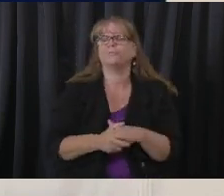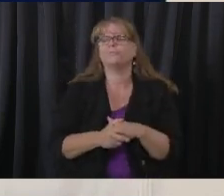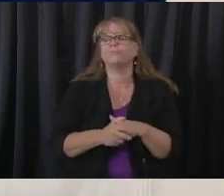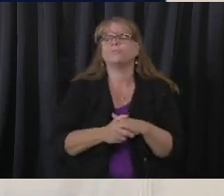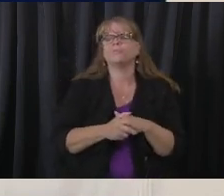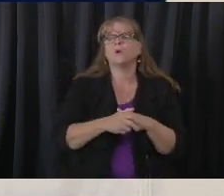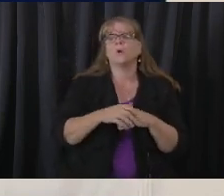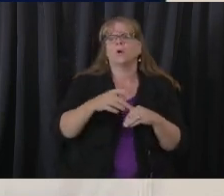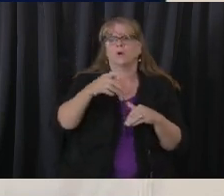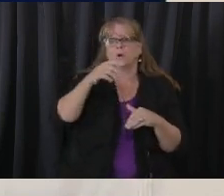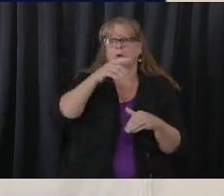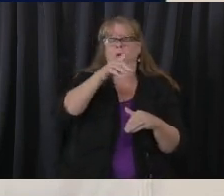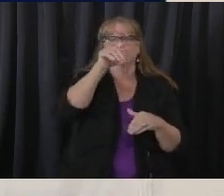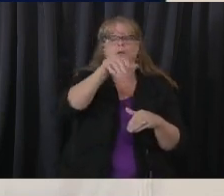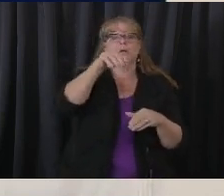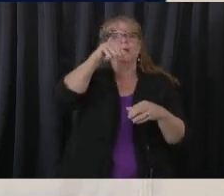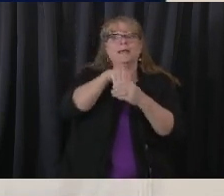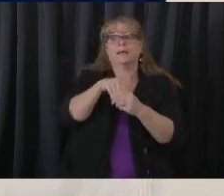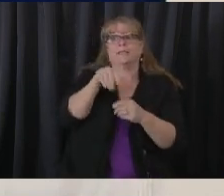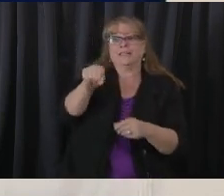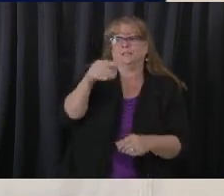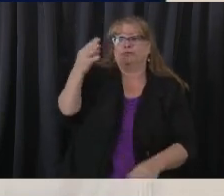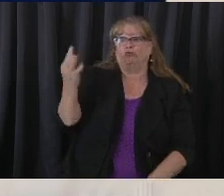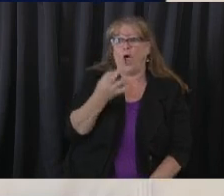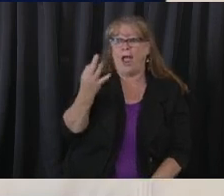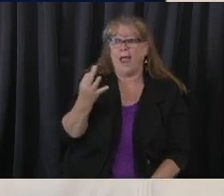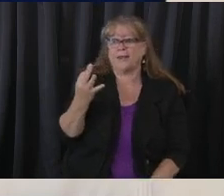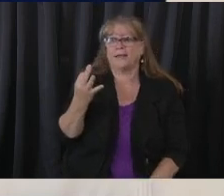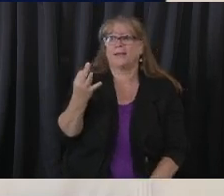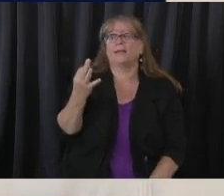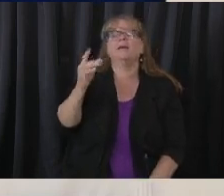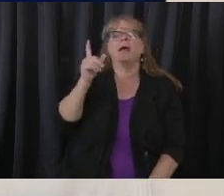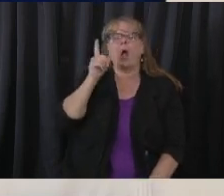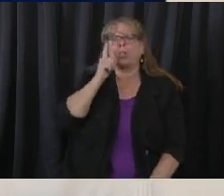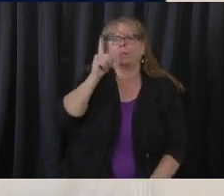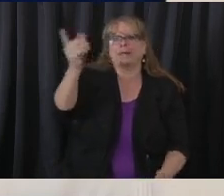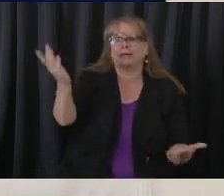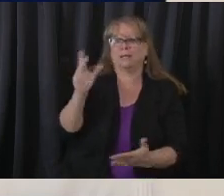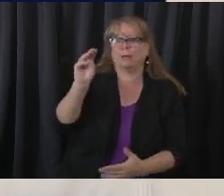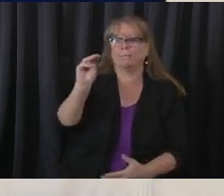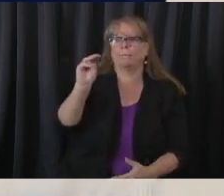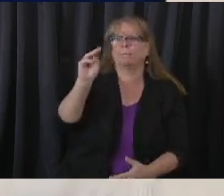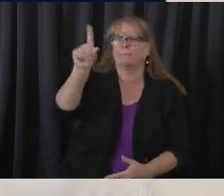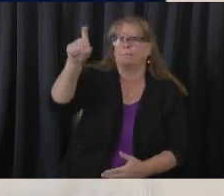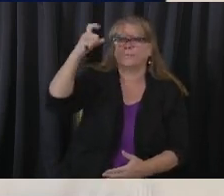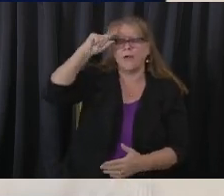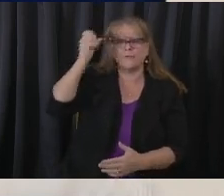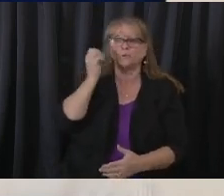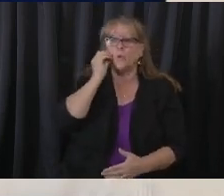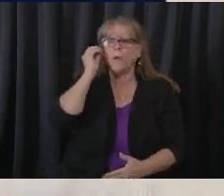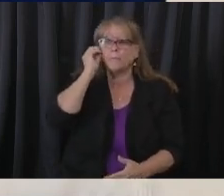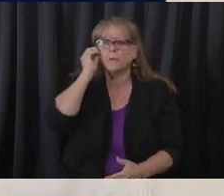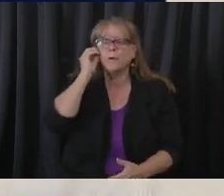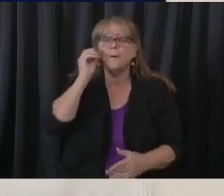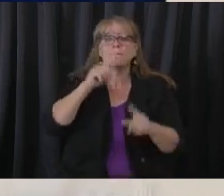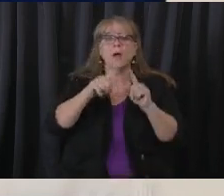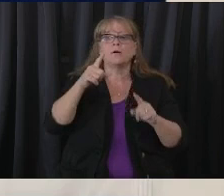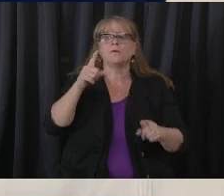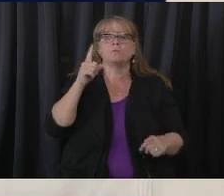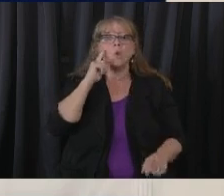some in person. The ones we do in person, for those who in the media, they know this, but for those who